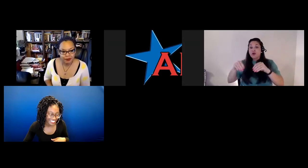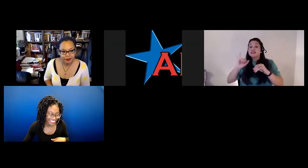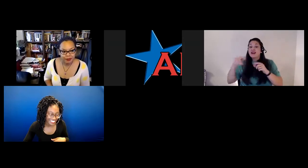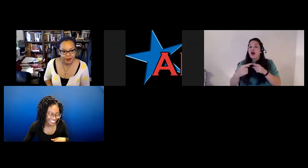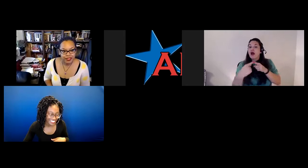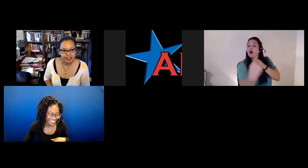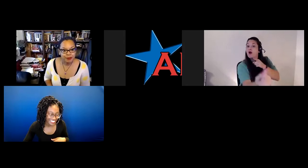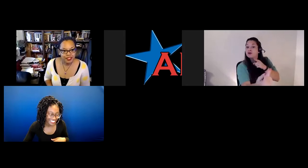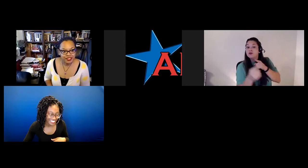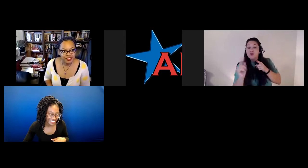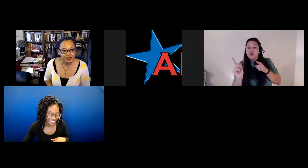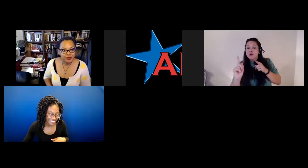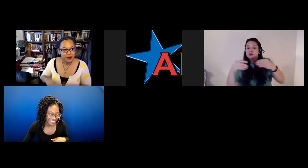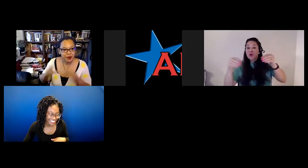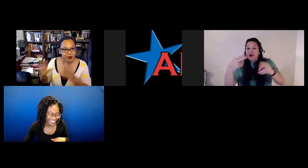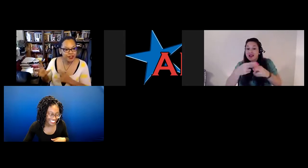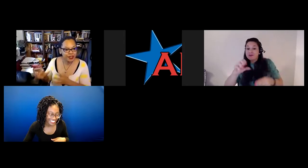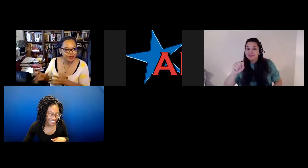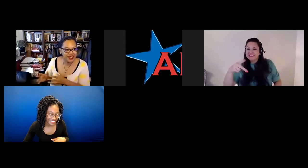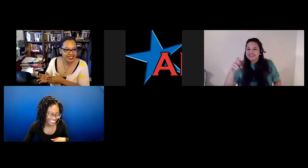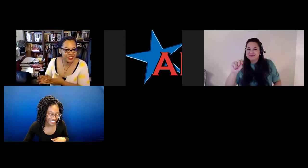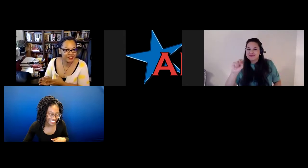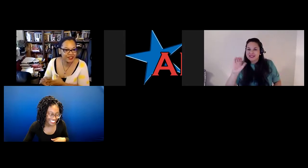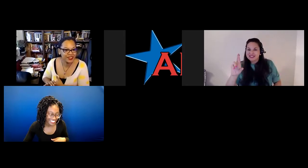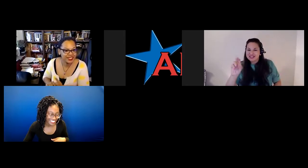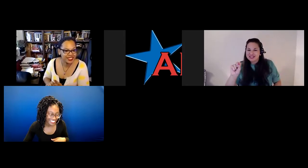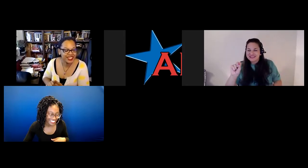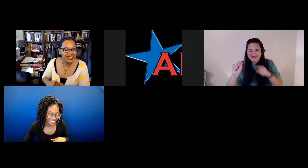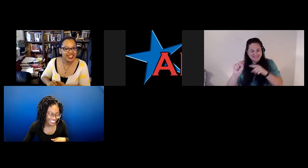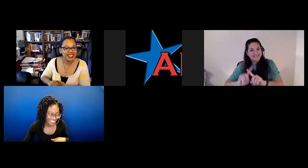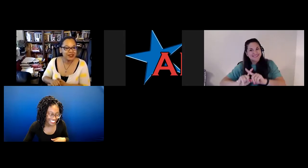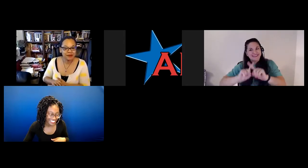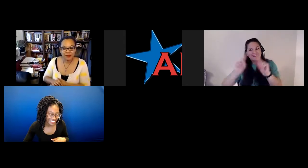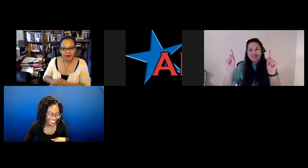Spencer's. Spencer's was a whole different sort of culture.